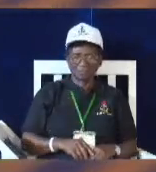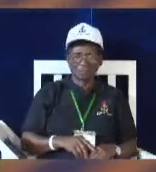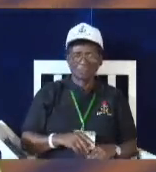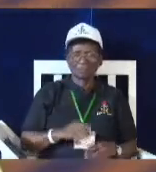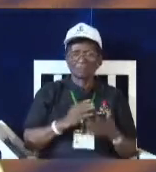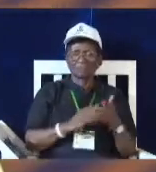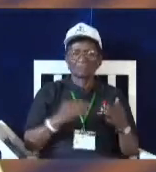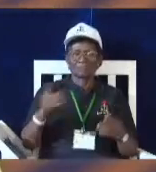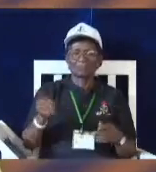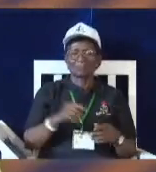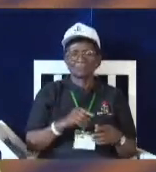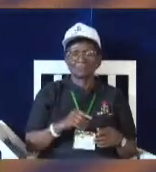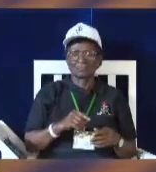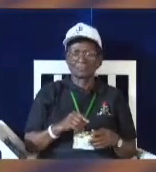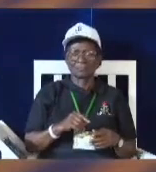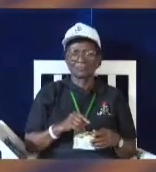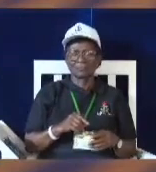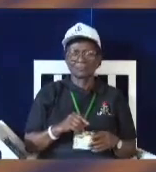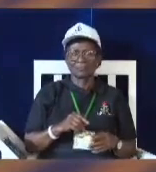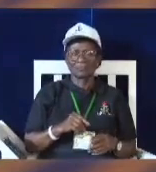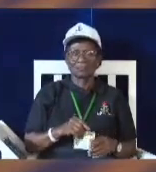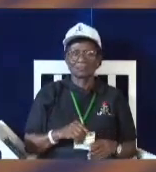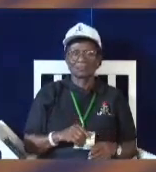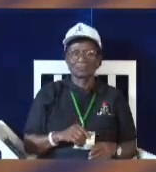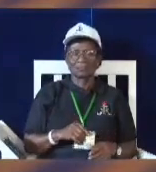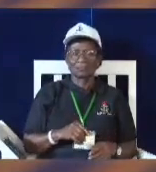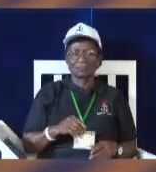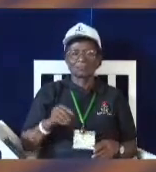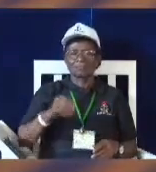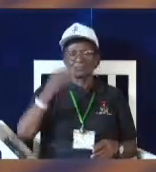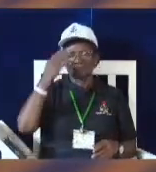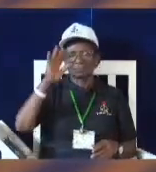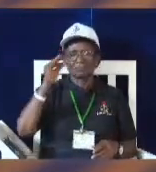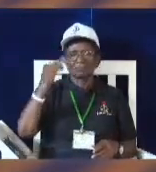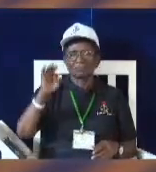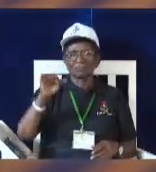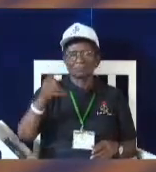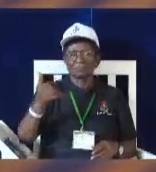And some of you, of course, obey. I don't know about the rest.